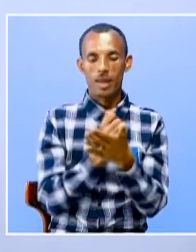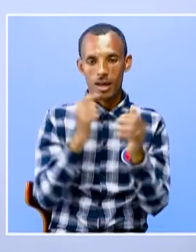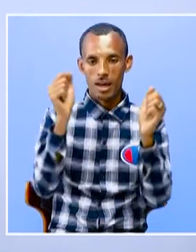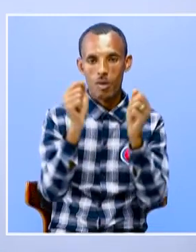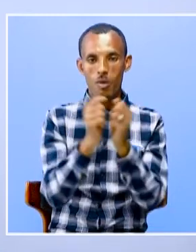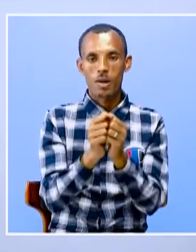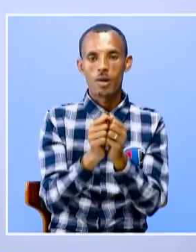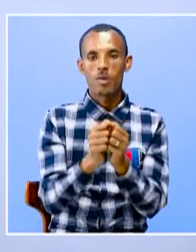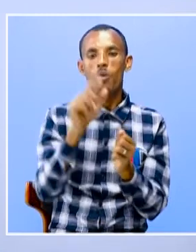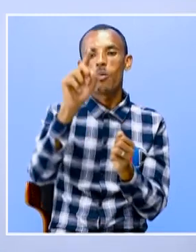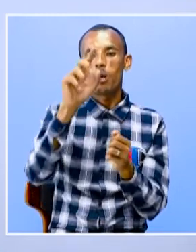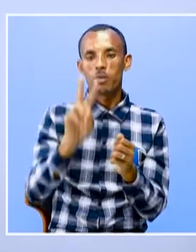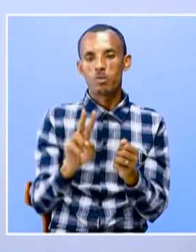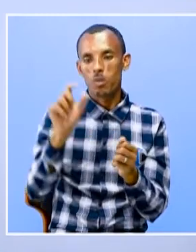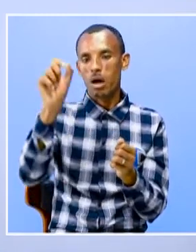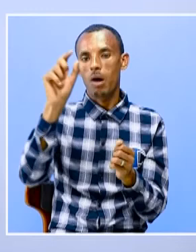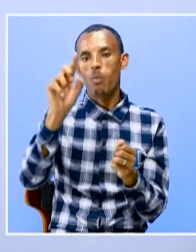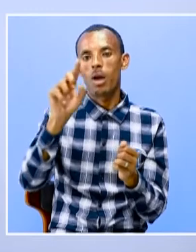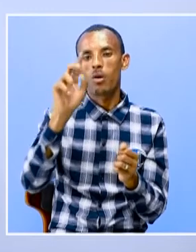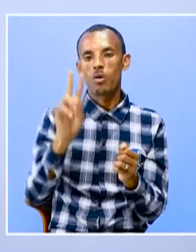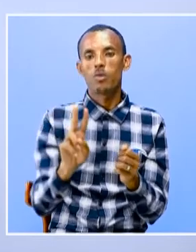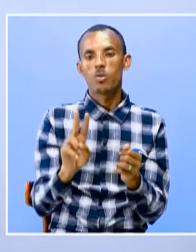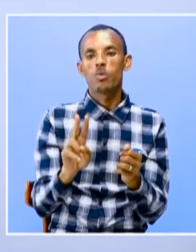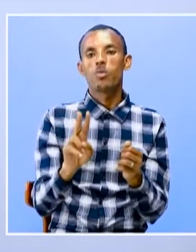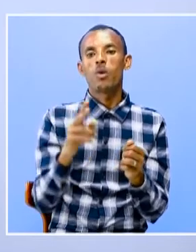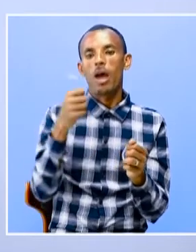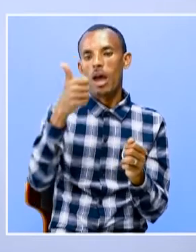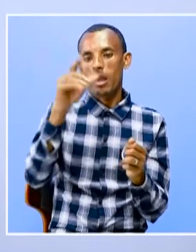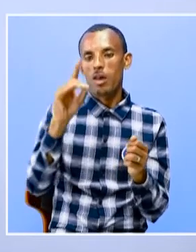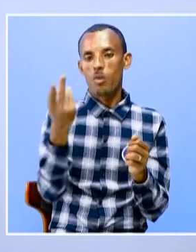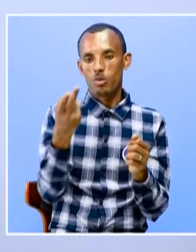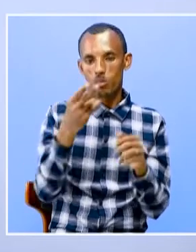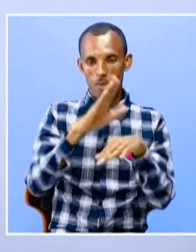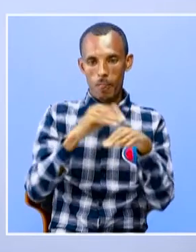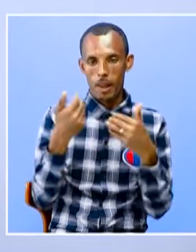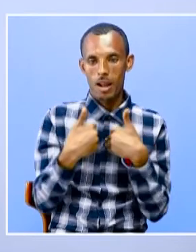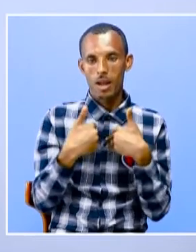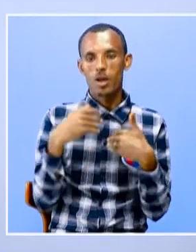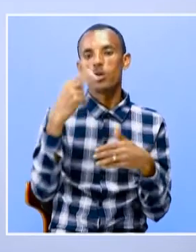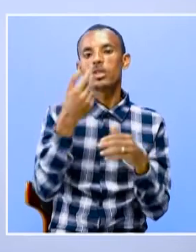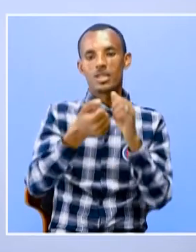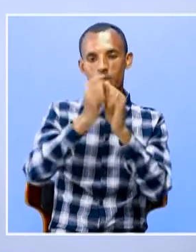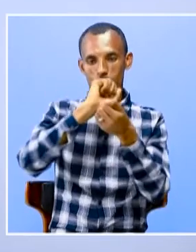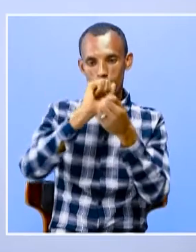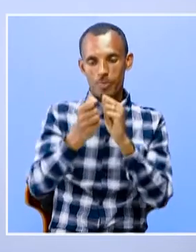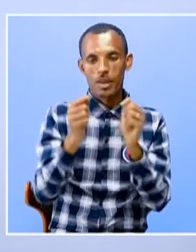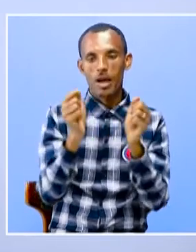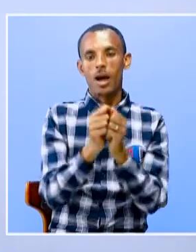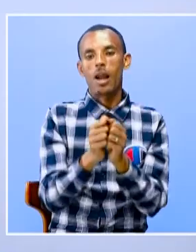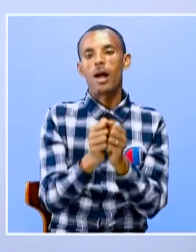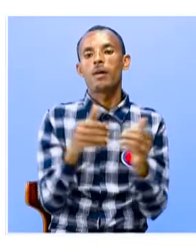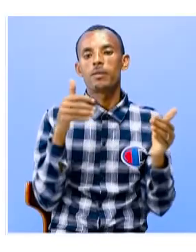here. 1/2 and AD are found in both. So using distributive property, you can take a common